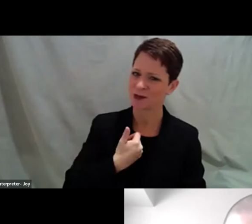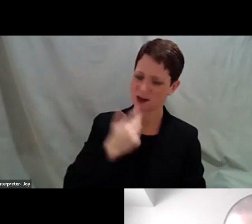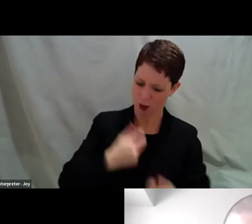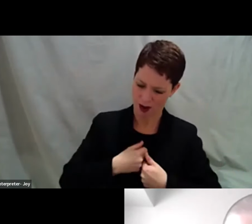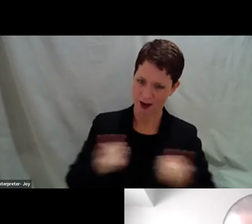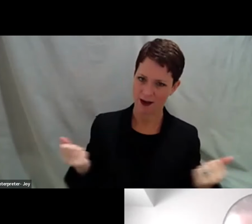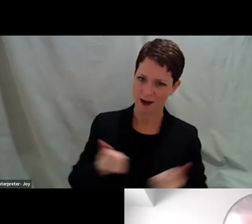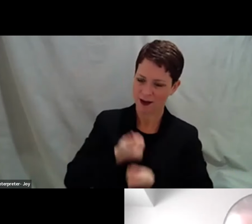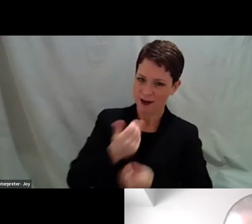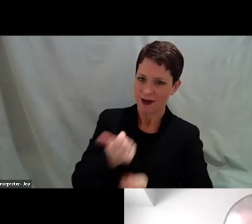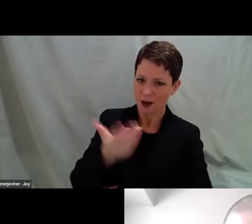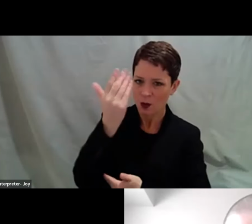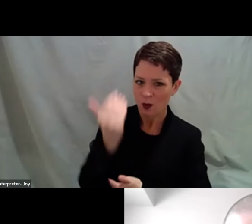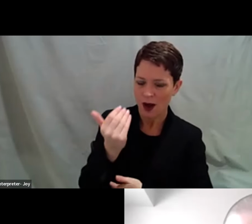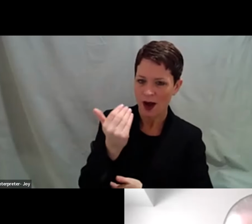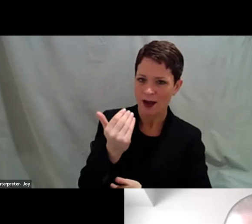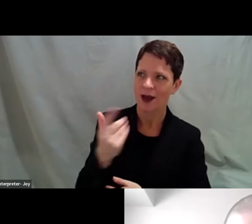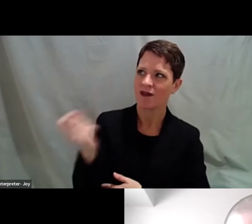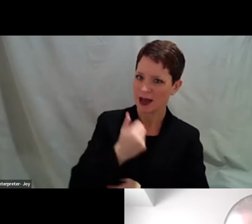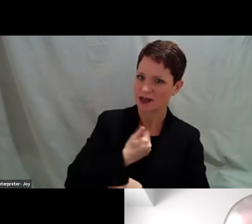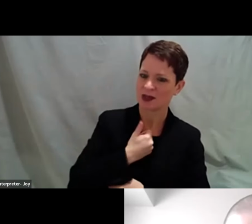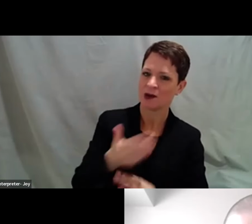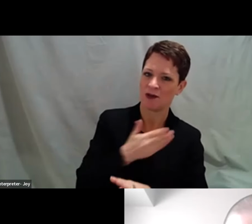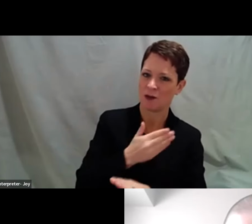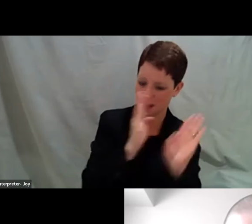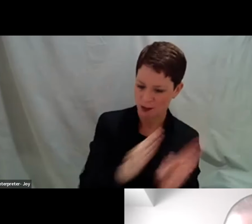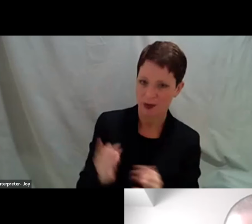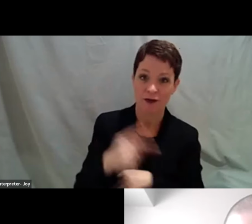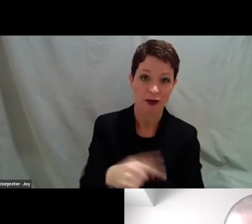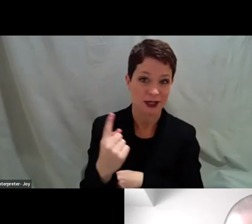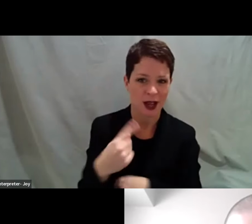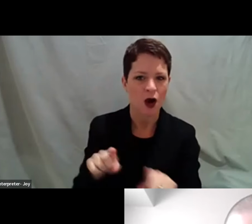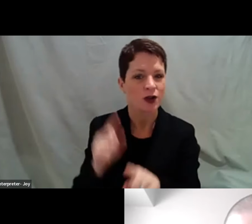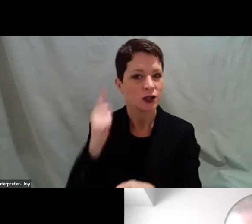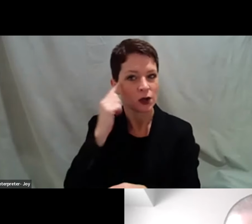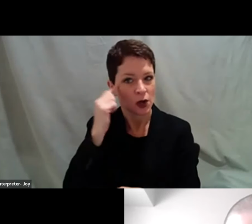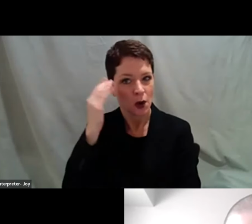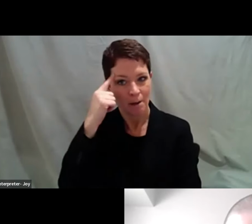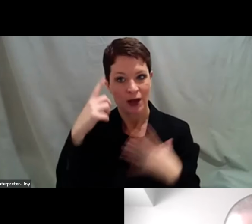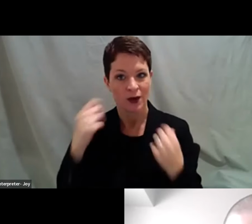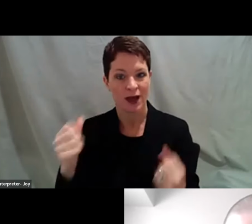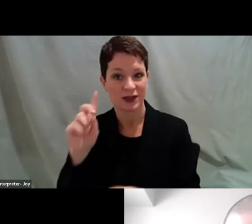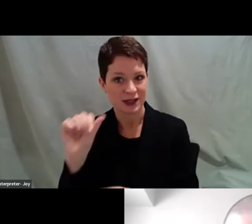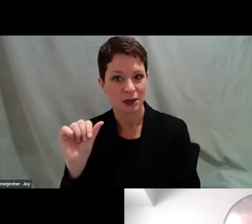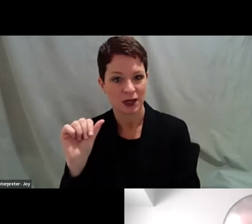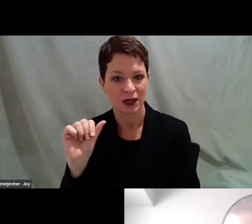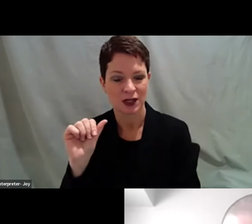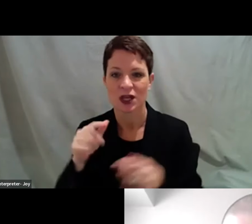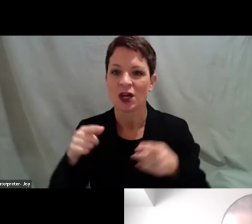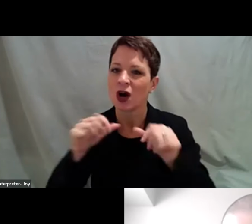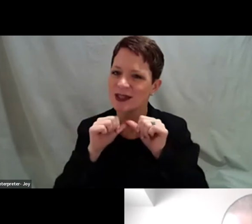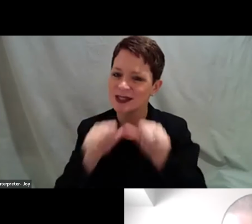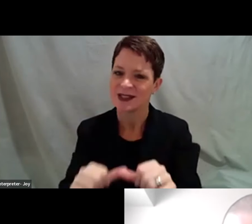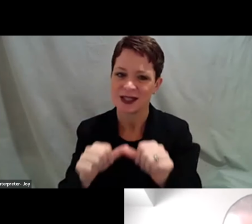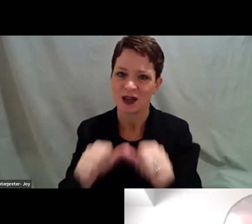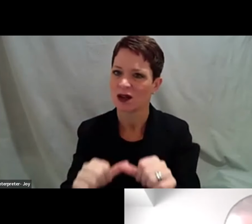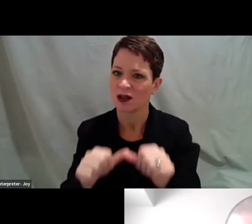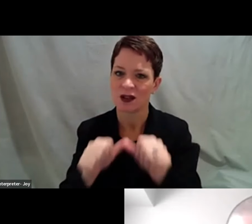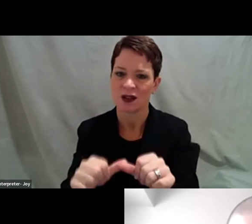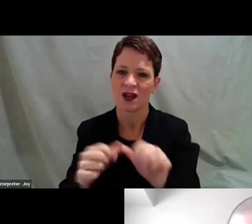than a few times in preparing for this talk. But I also know that mental health disabilities remain